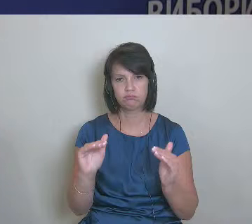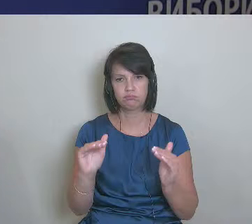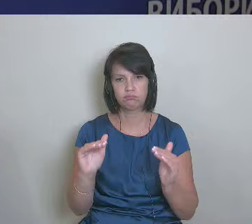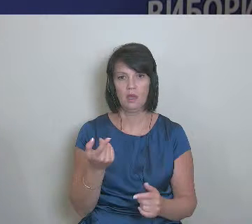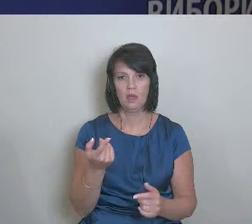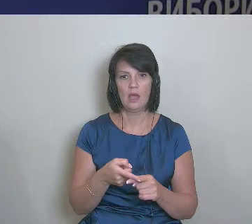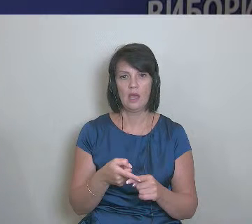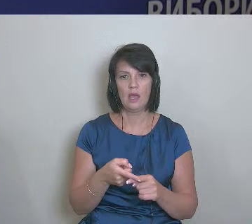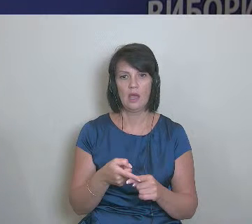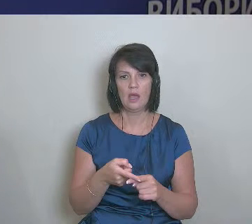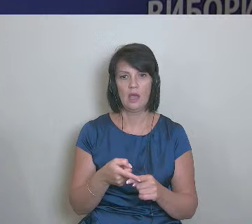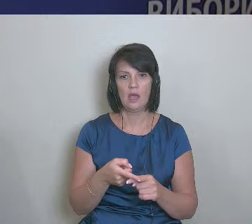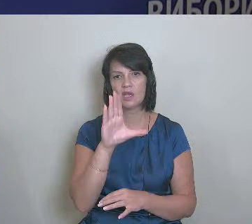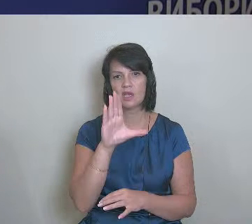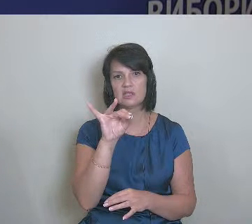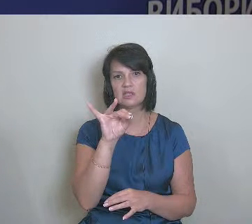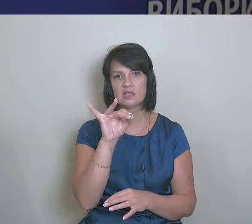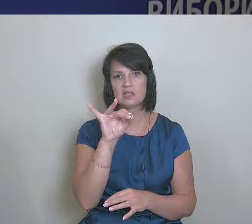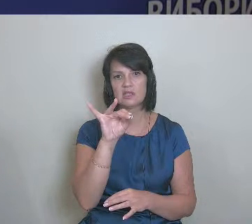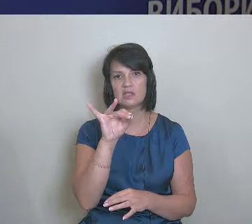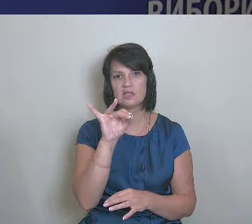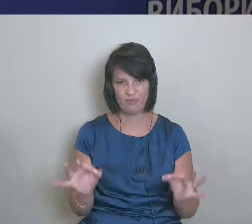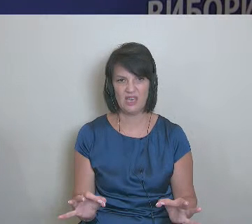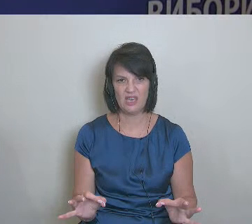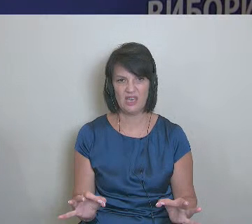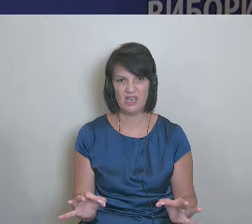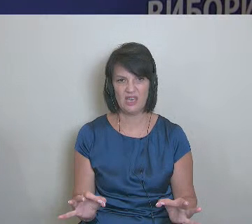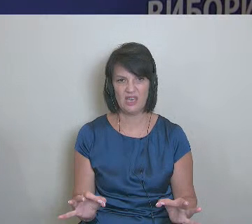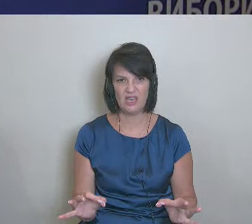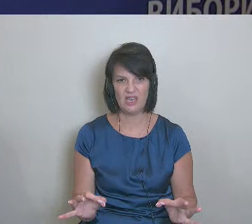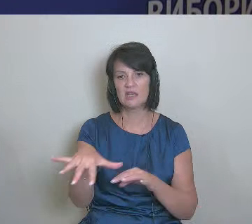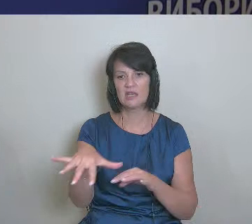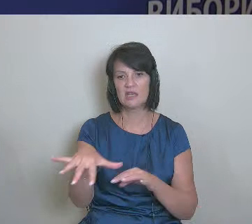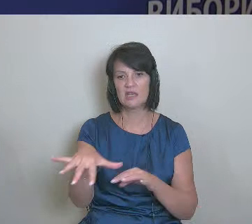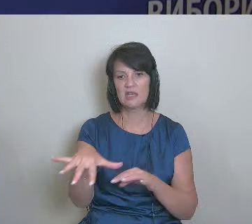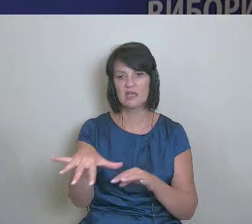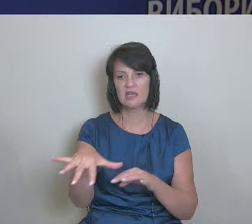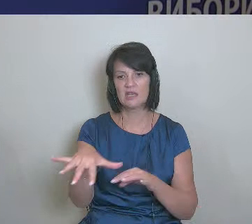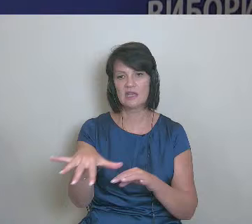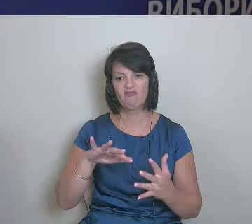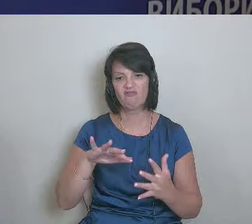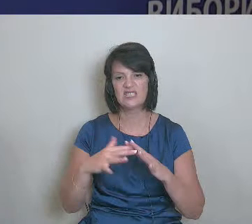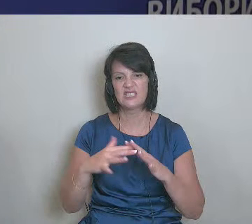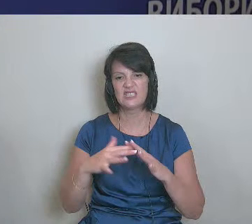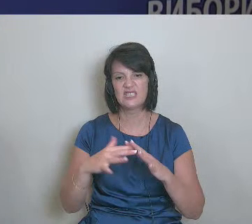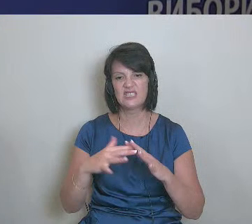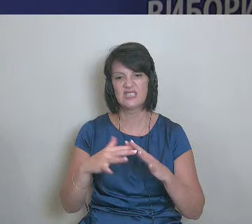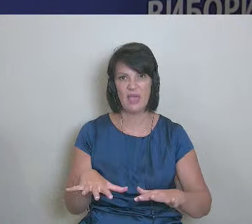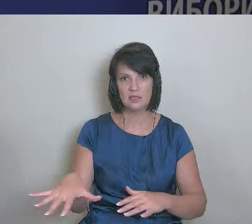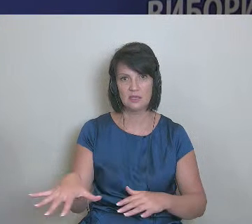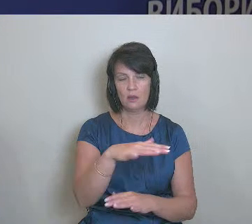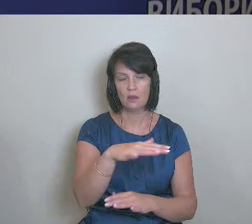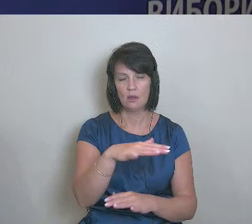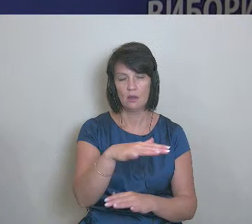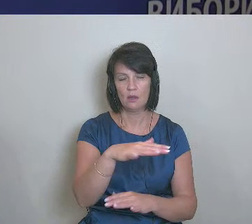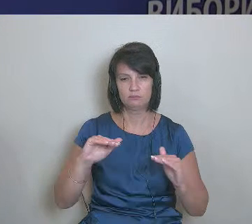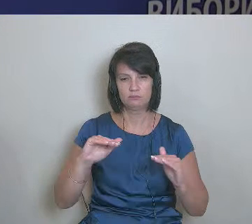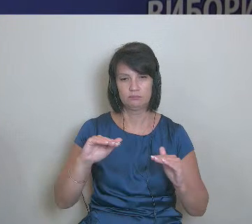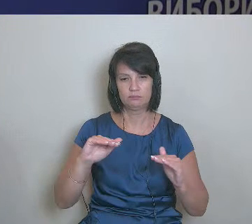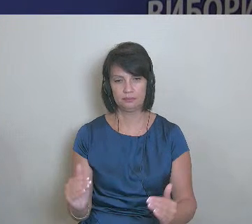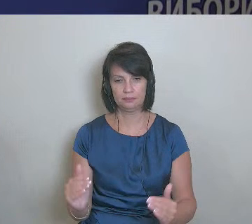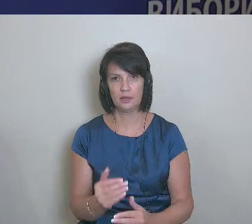reducing too. This is the process of an objective nature. The number of